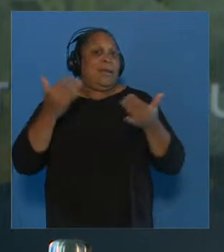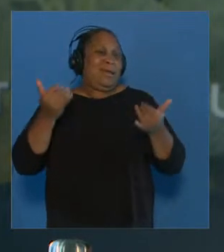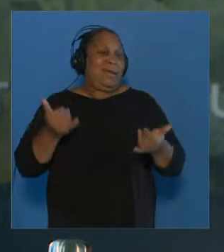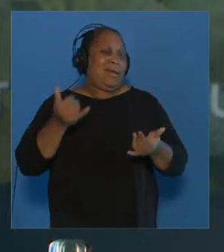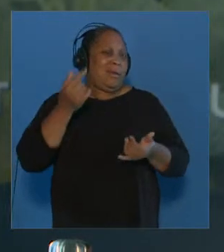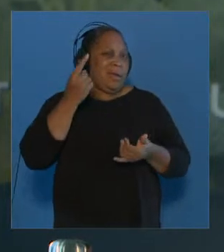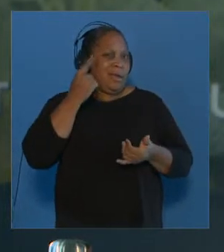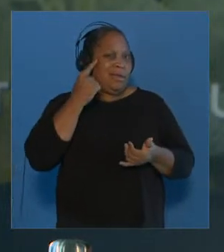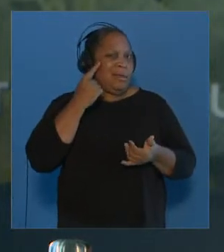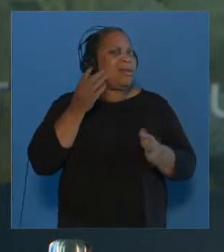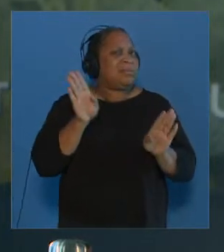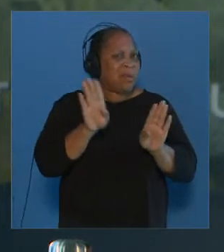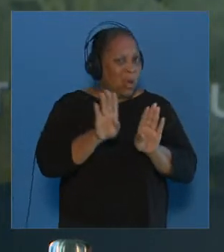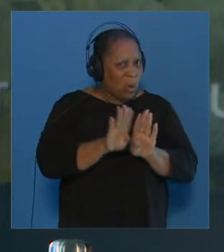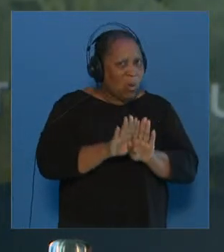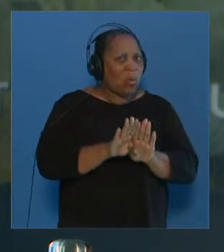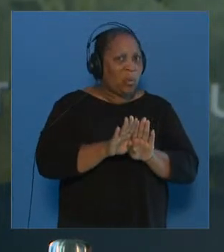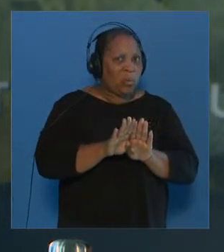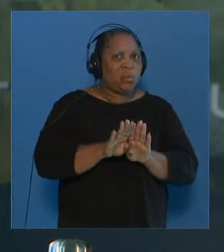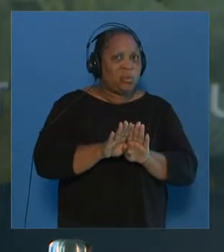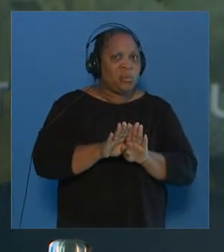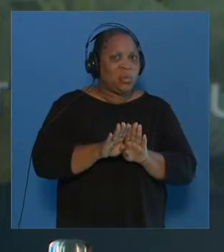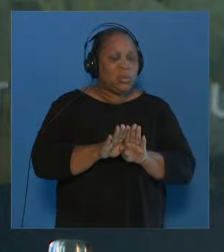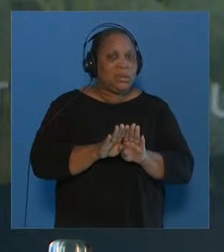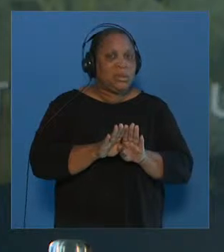think, been closed, actually.